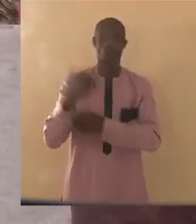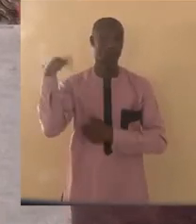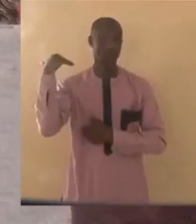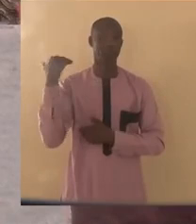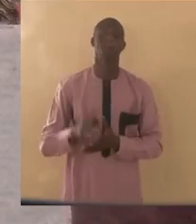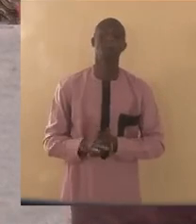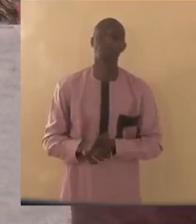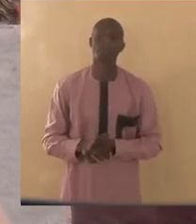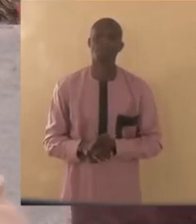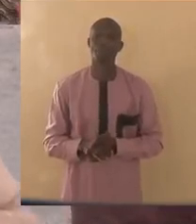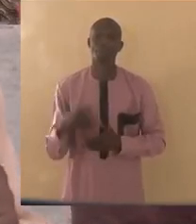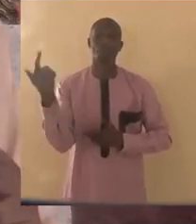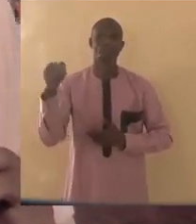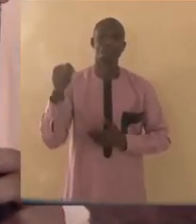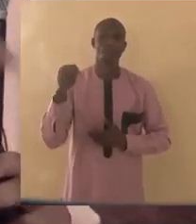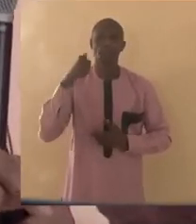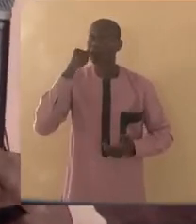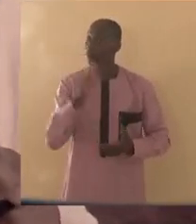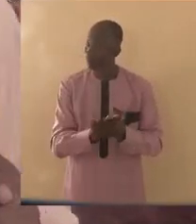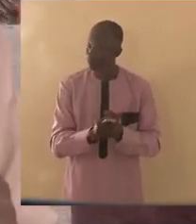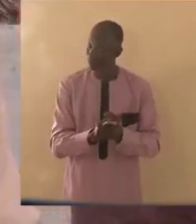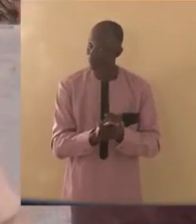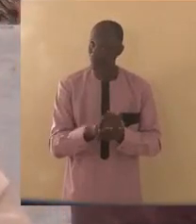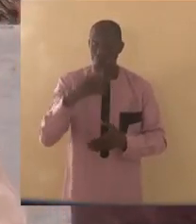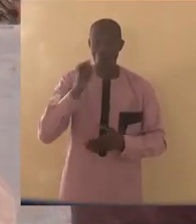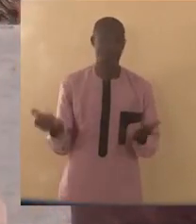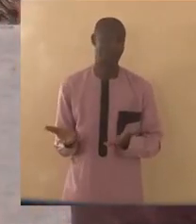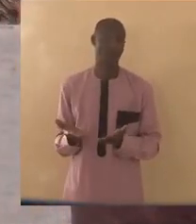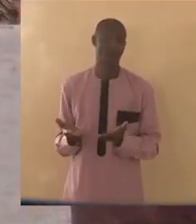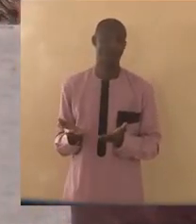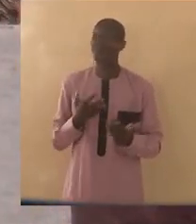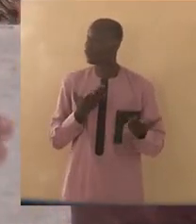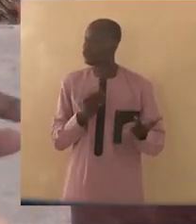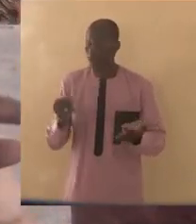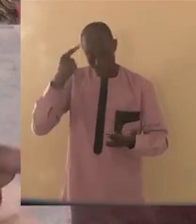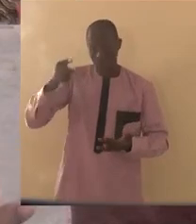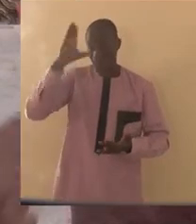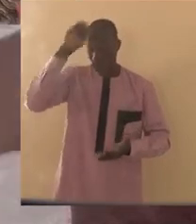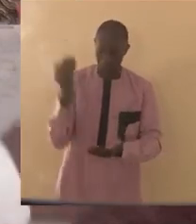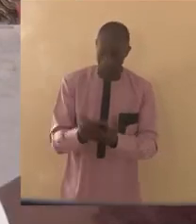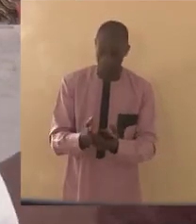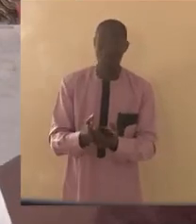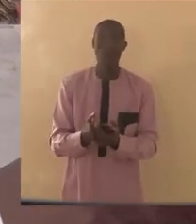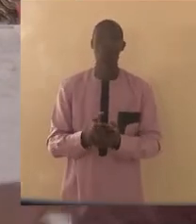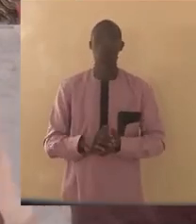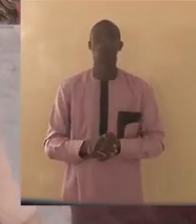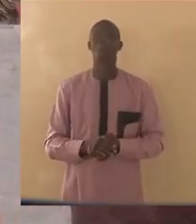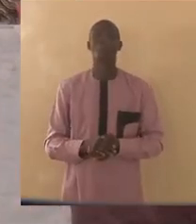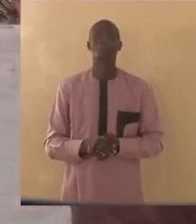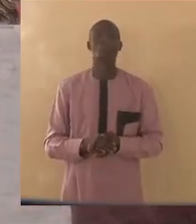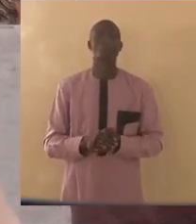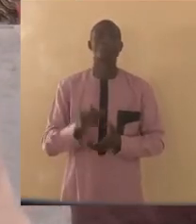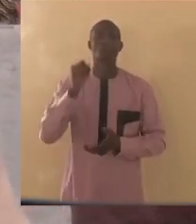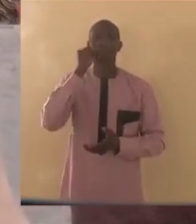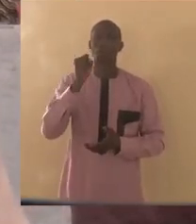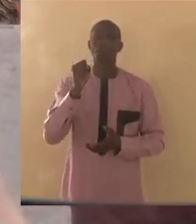here. The wife was here waiting for the husband that is in Canada. And